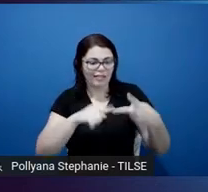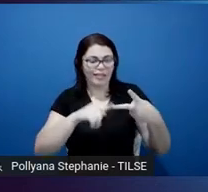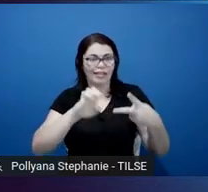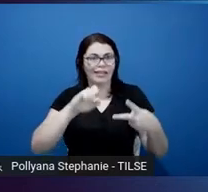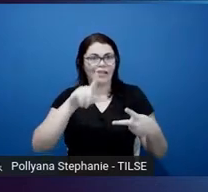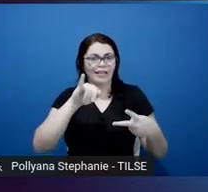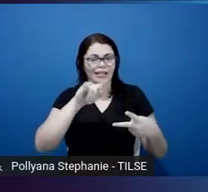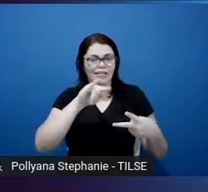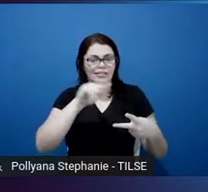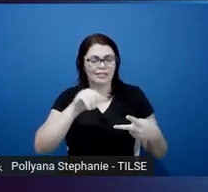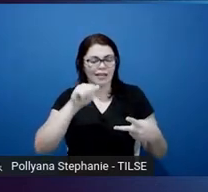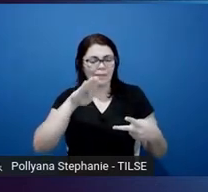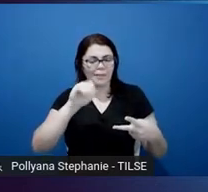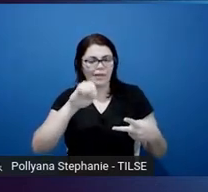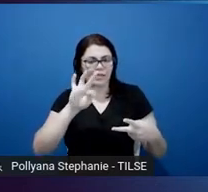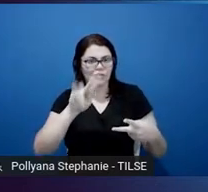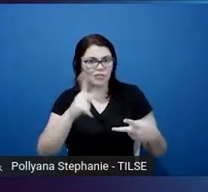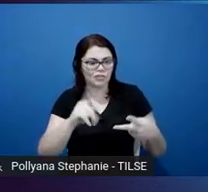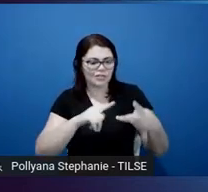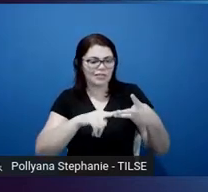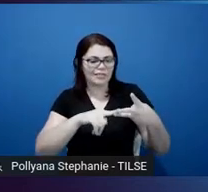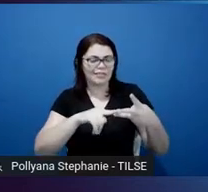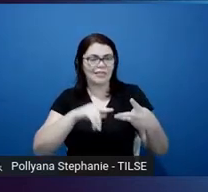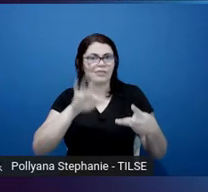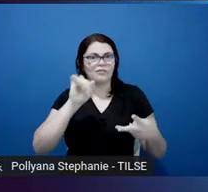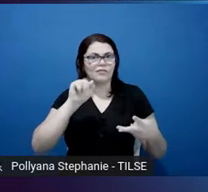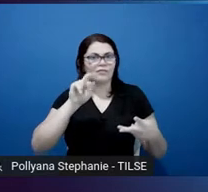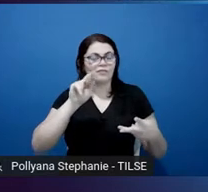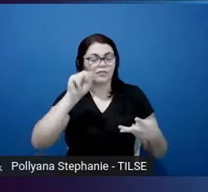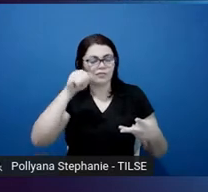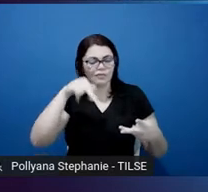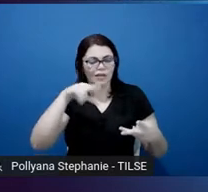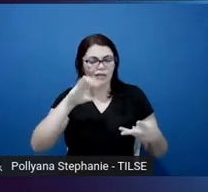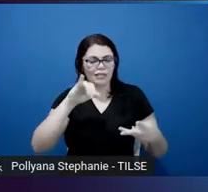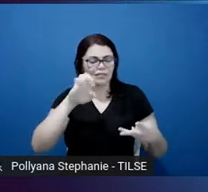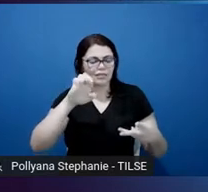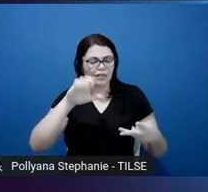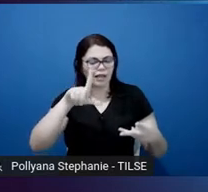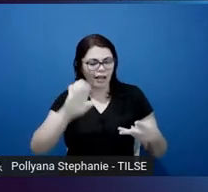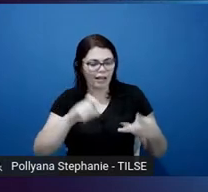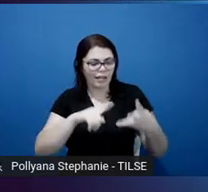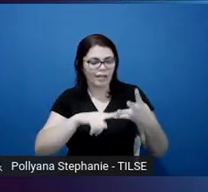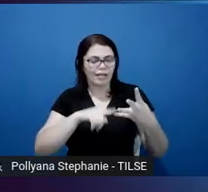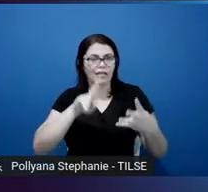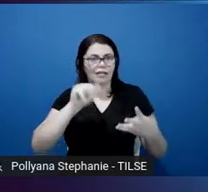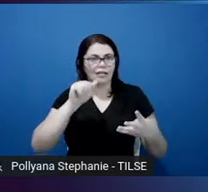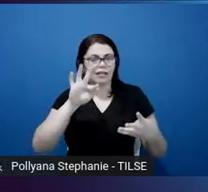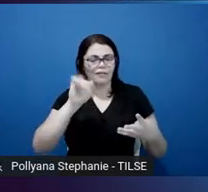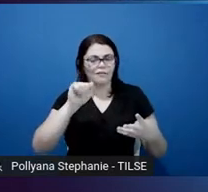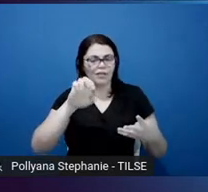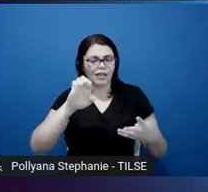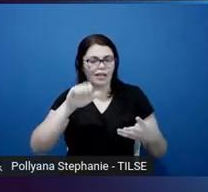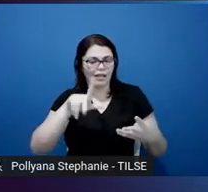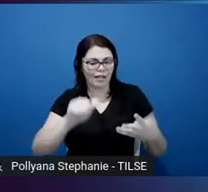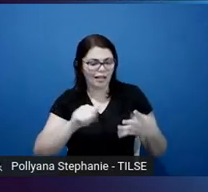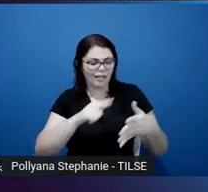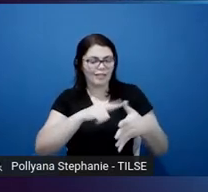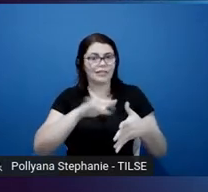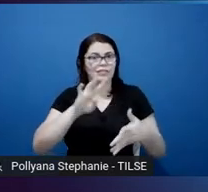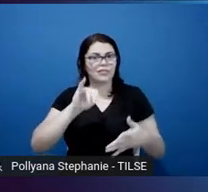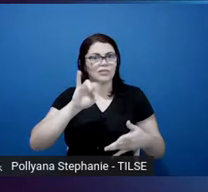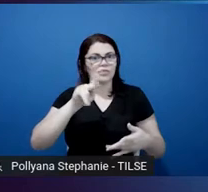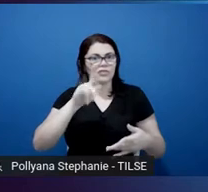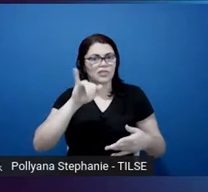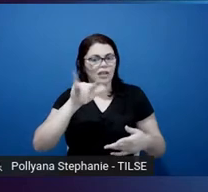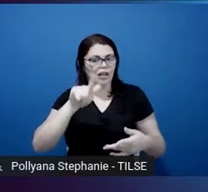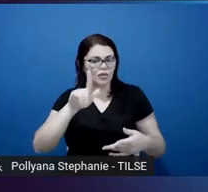Maior, Franciele Martini, Rafaela Souza, Tiago Magno de Carvalho, Pedro Ivo